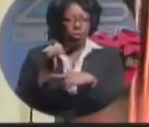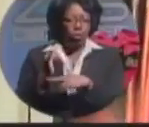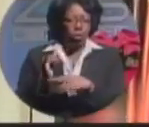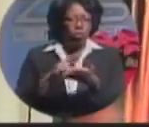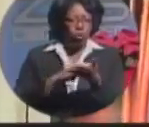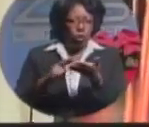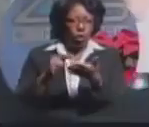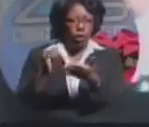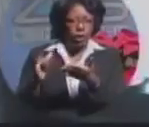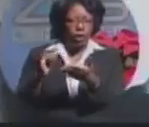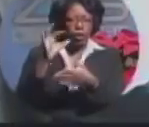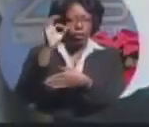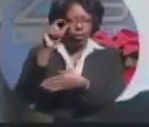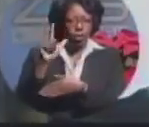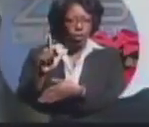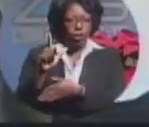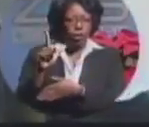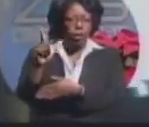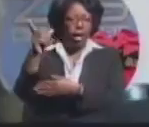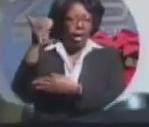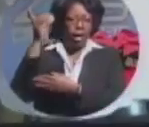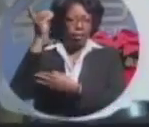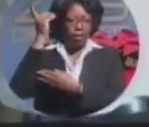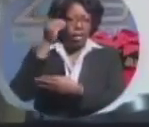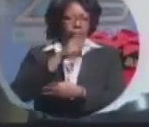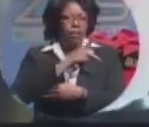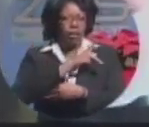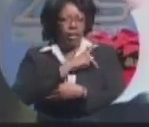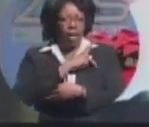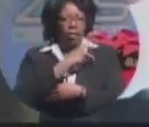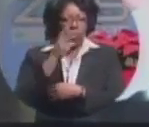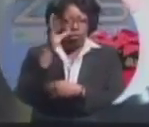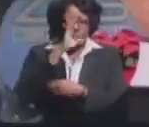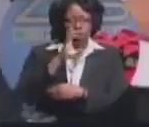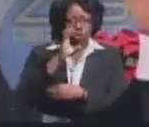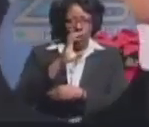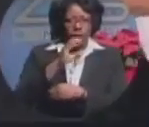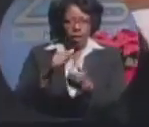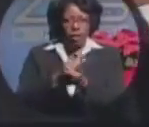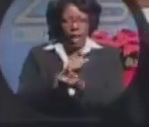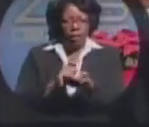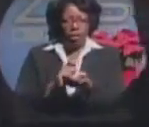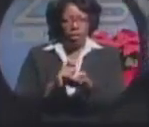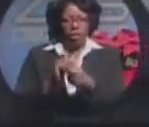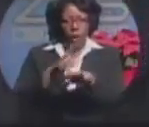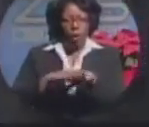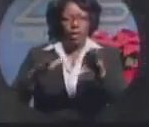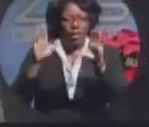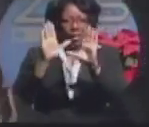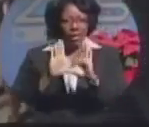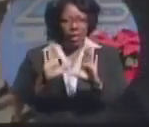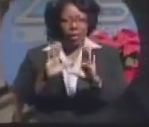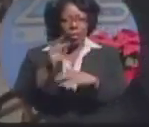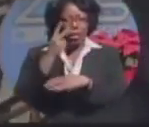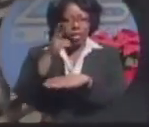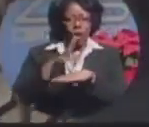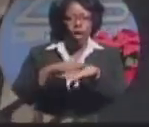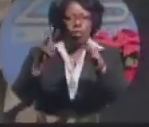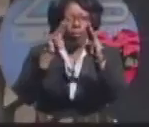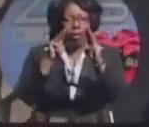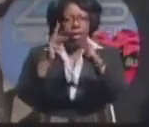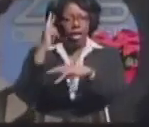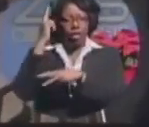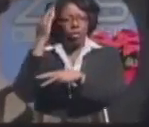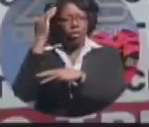equipment in Fort Lauderdale, Florida, Dave Camp, was brought in to assess the damage on Sunday. But it wasn't until Monday morning they realized the real